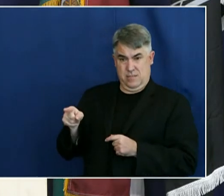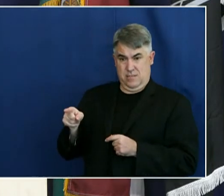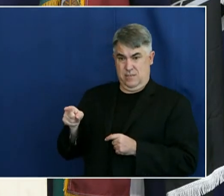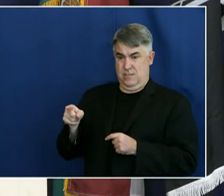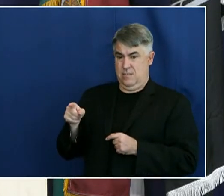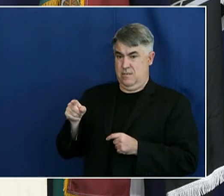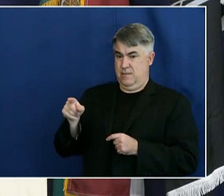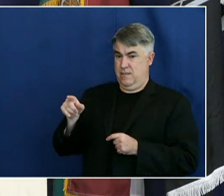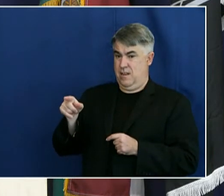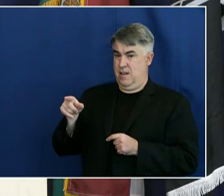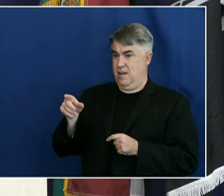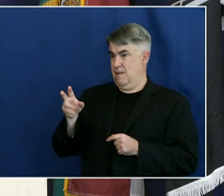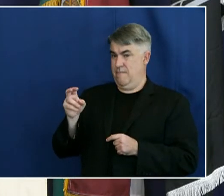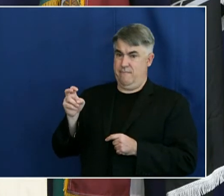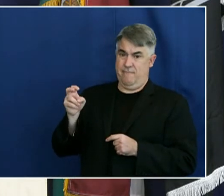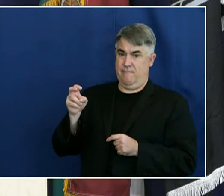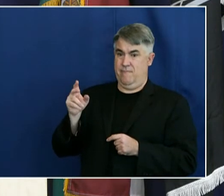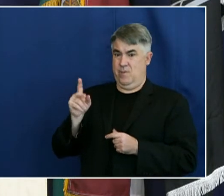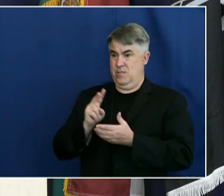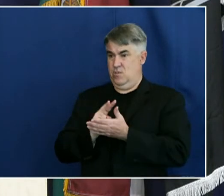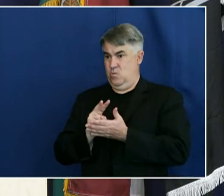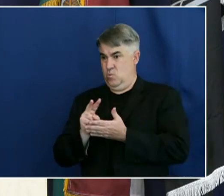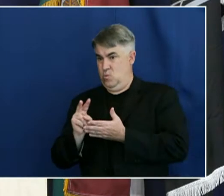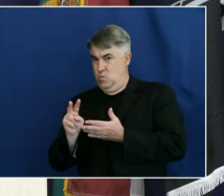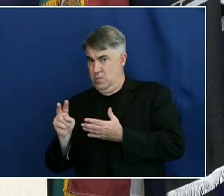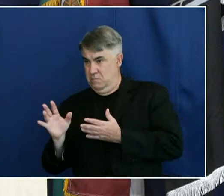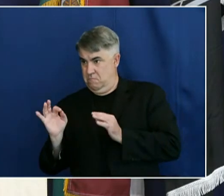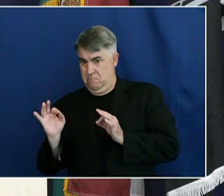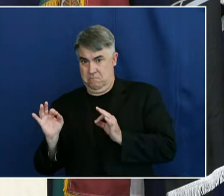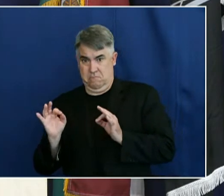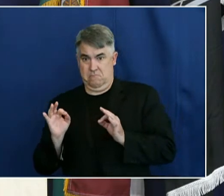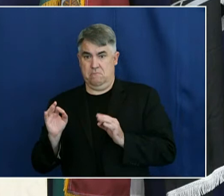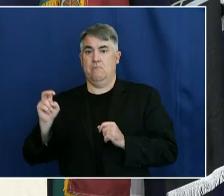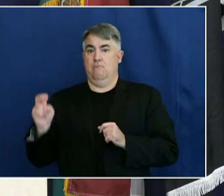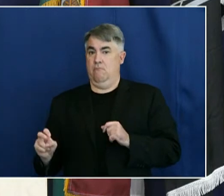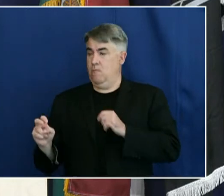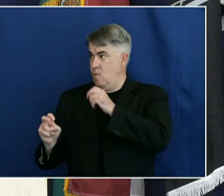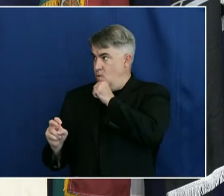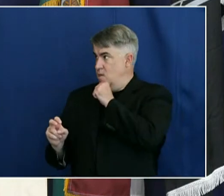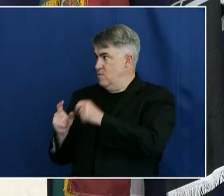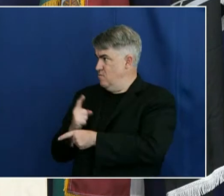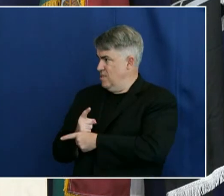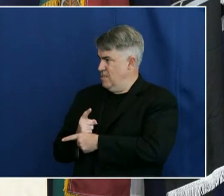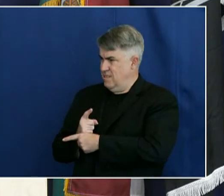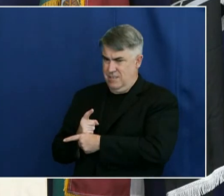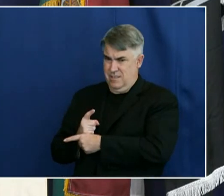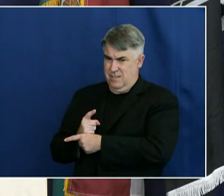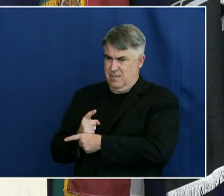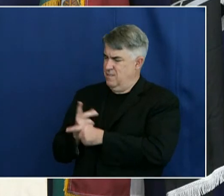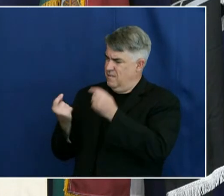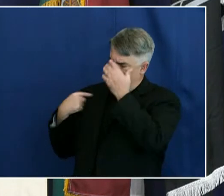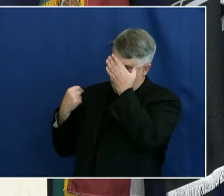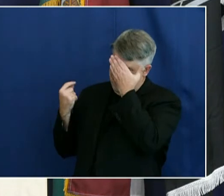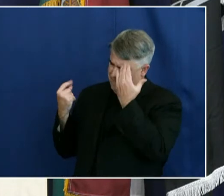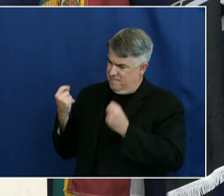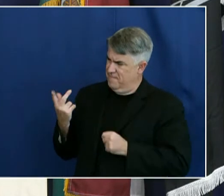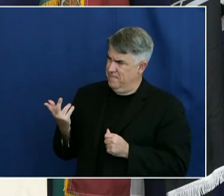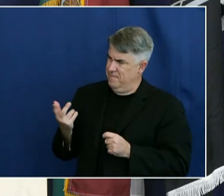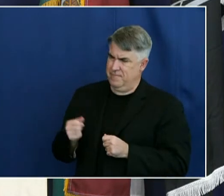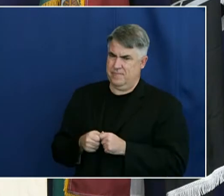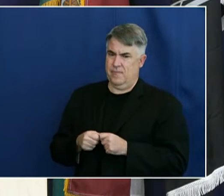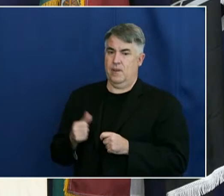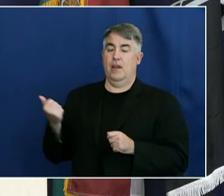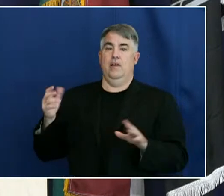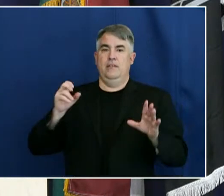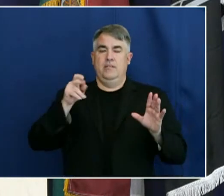that 5.9 case rate zone, or do we hit 4 million and they look back and they give us credit for already being there for let's say 2 weeks? Yeah,